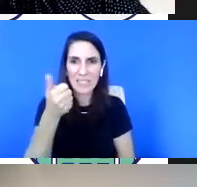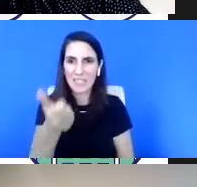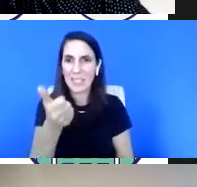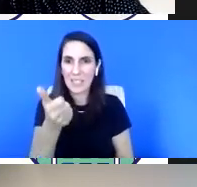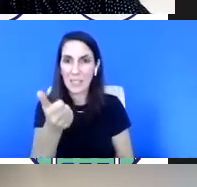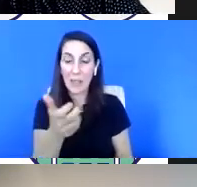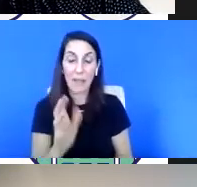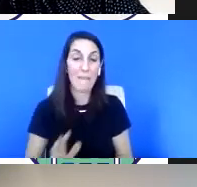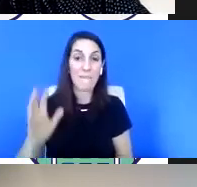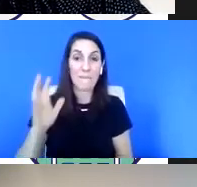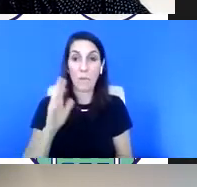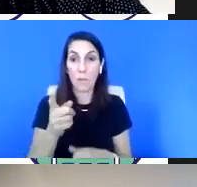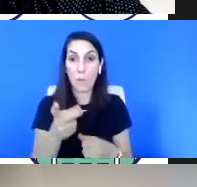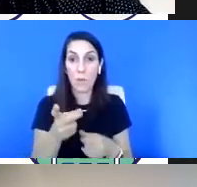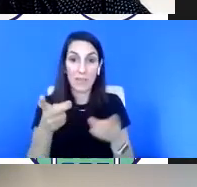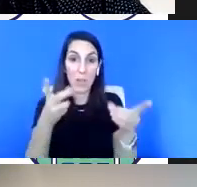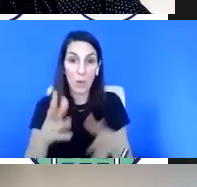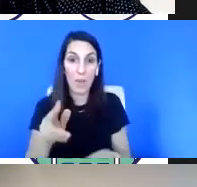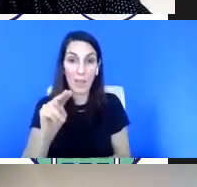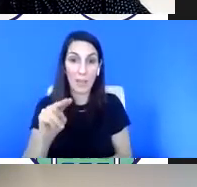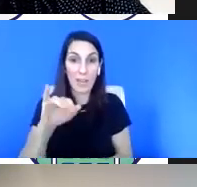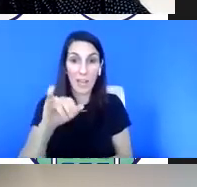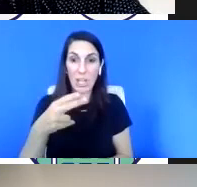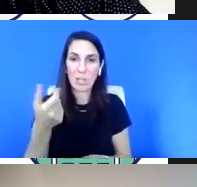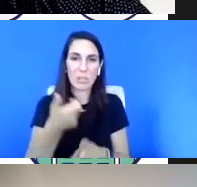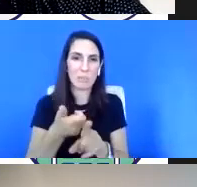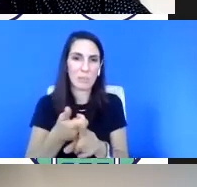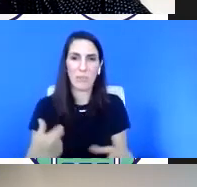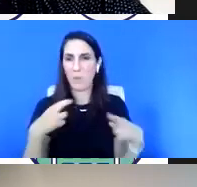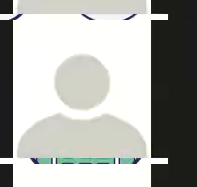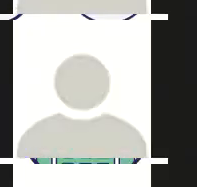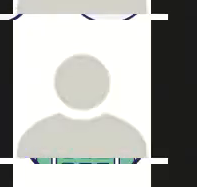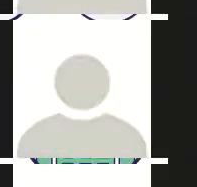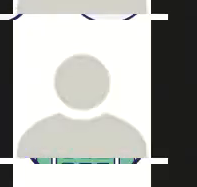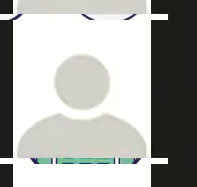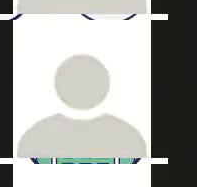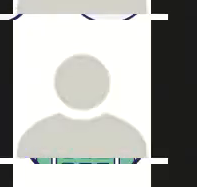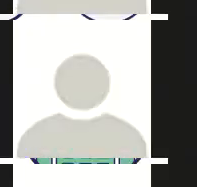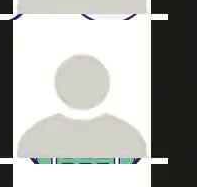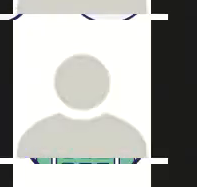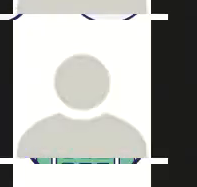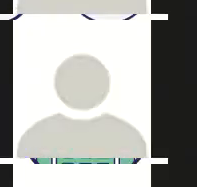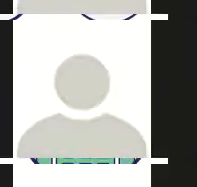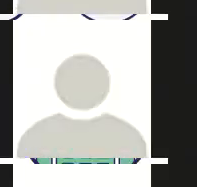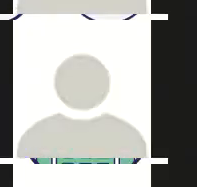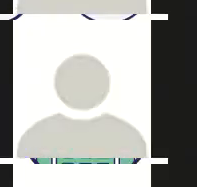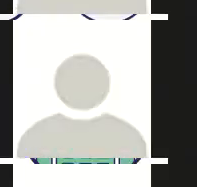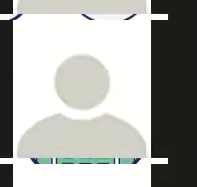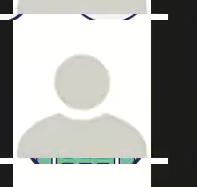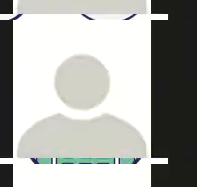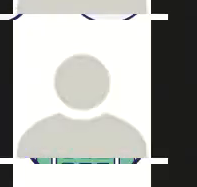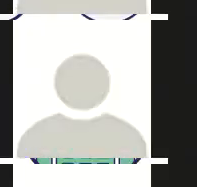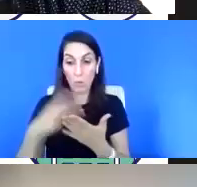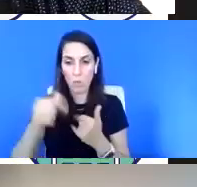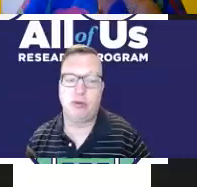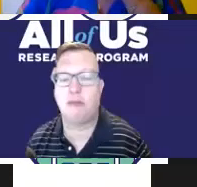former director of NIH. He retired at the end of last year, so just a couple months ago. But when this program started, he